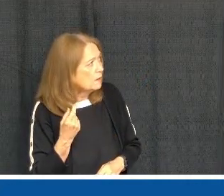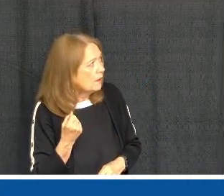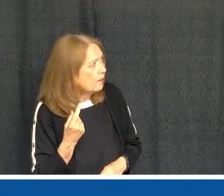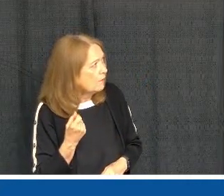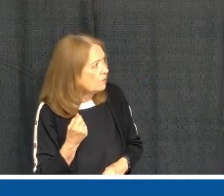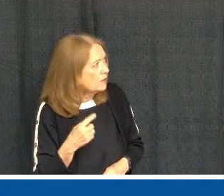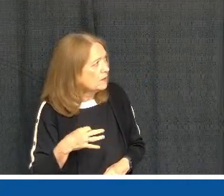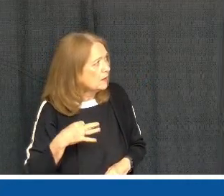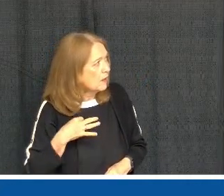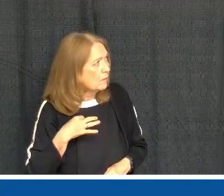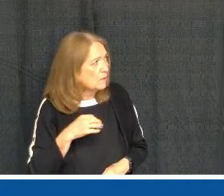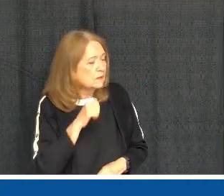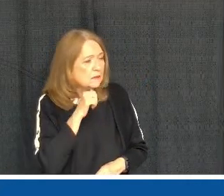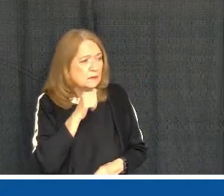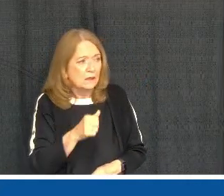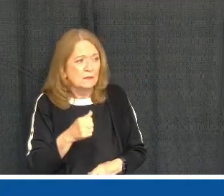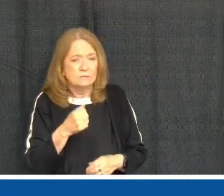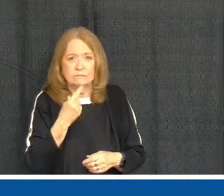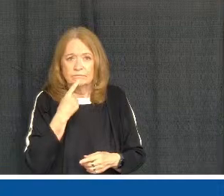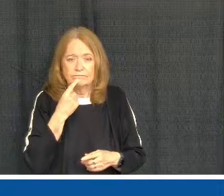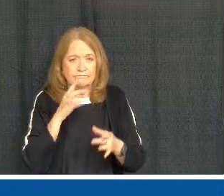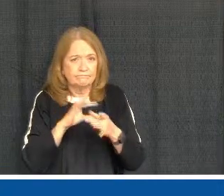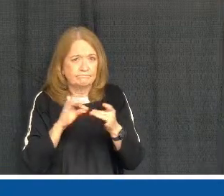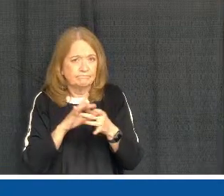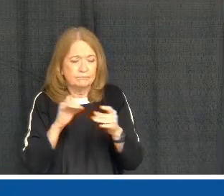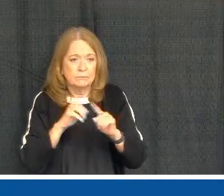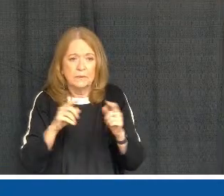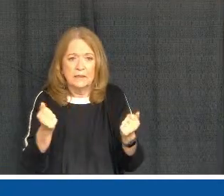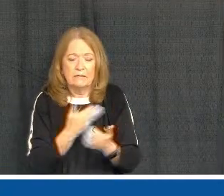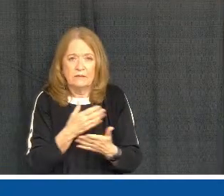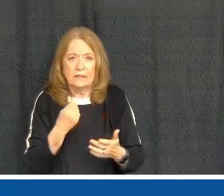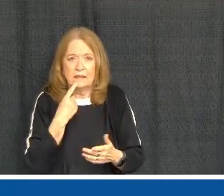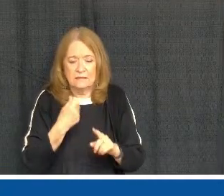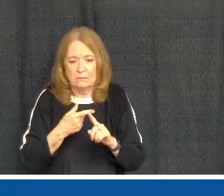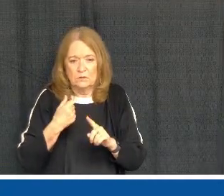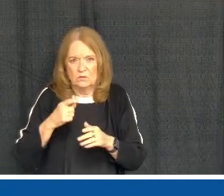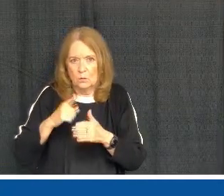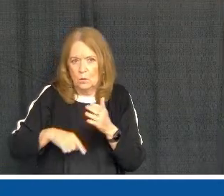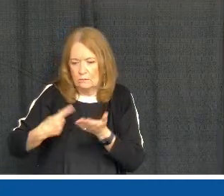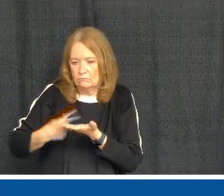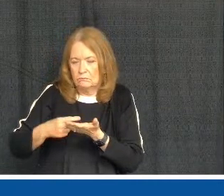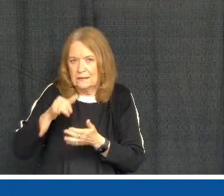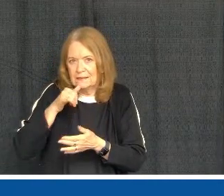The applicant did not make a statement, but everything I repeated was from the floor yesterday at the Planning Commission.